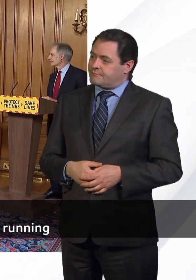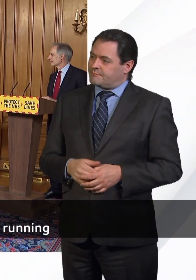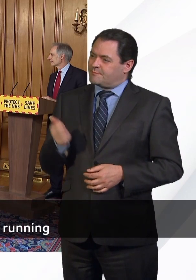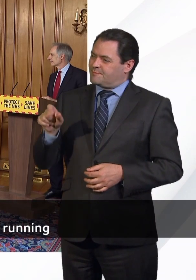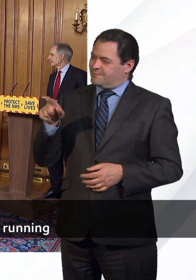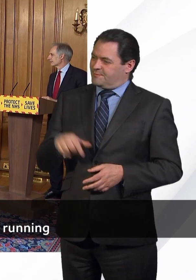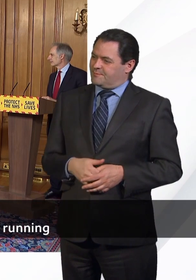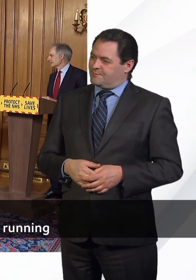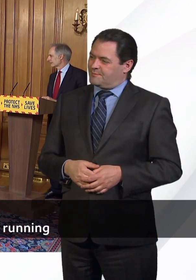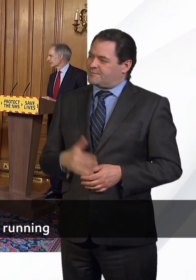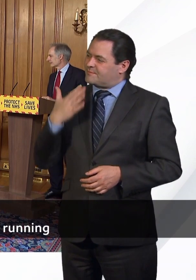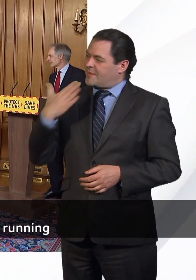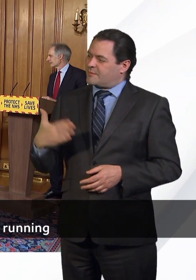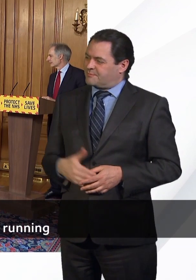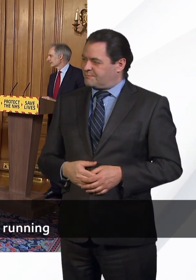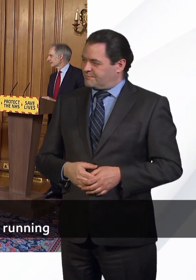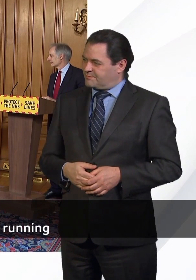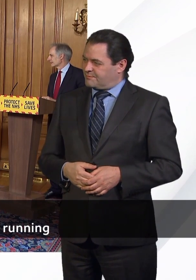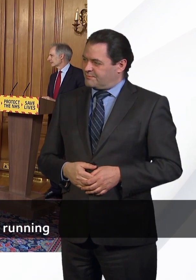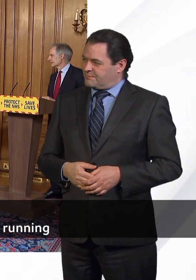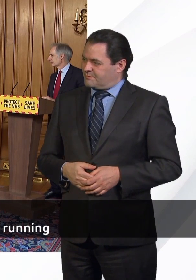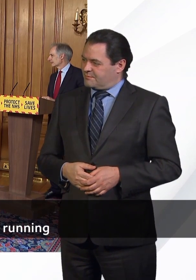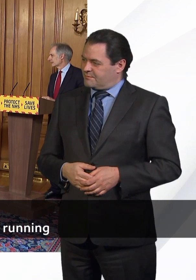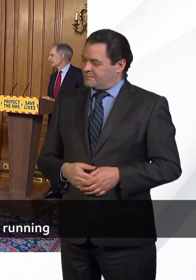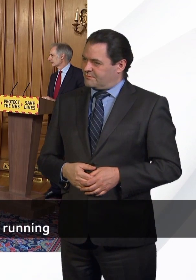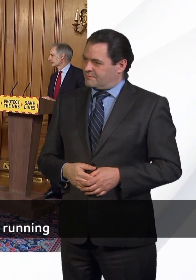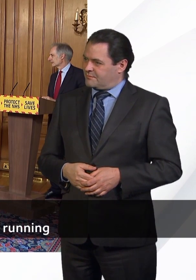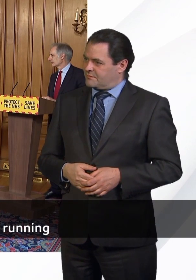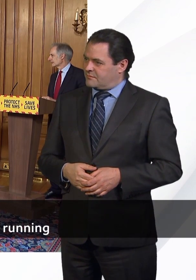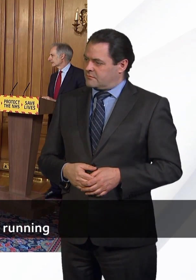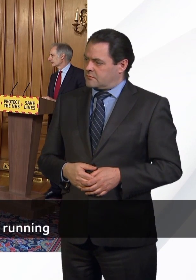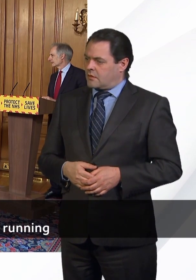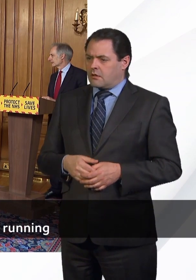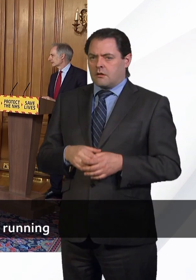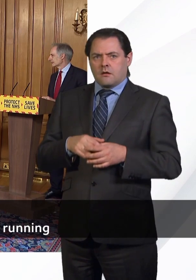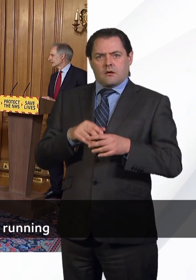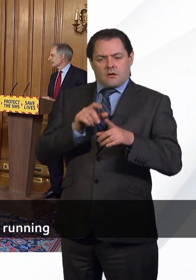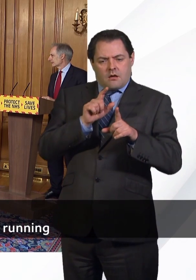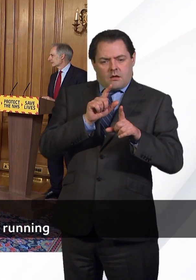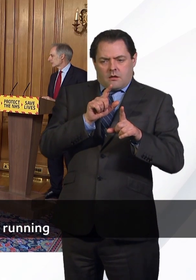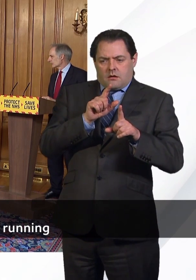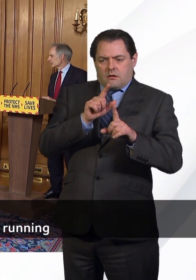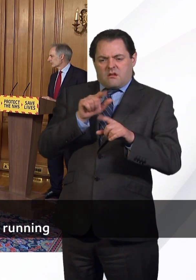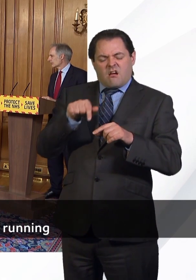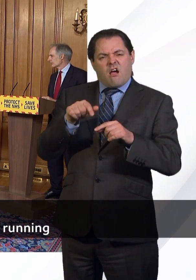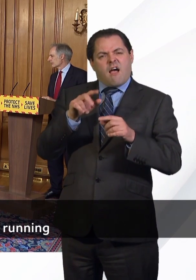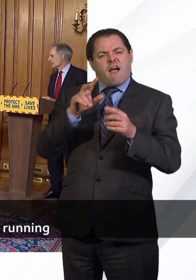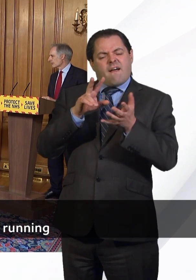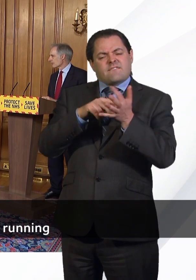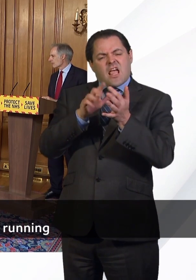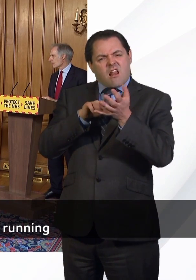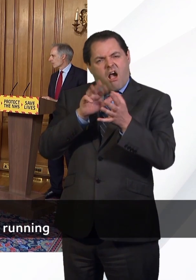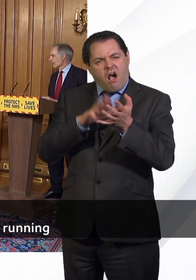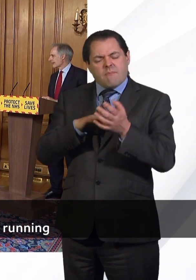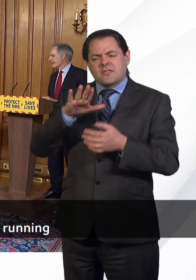Thank you, Secretary of State. The most successful contact tracing efforts around the world, like those in Vietnam, South Korea,